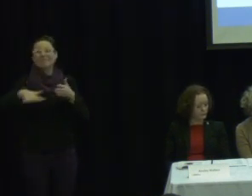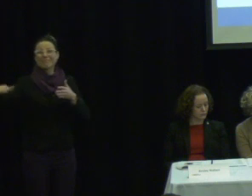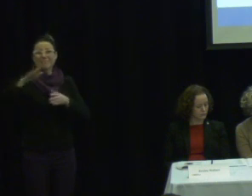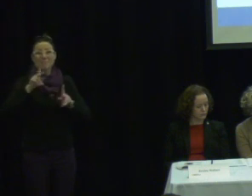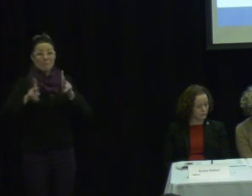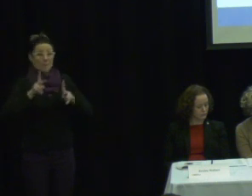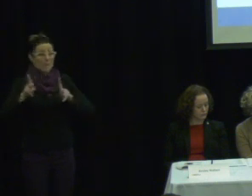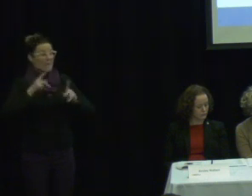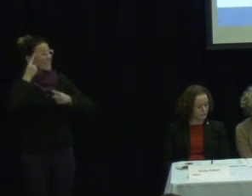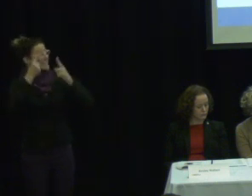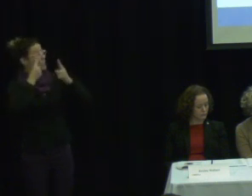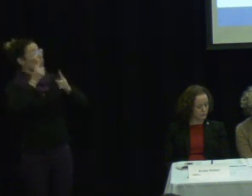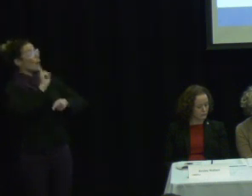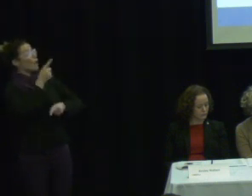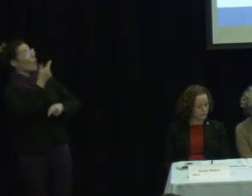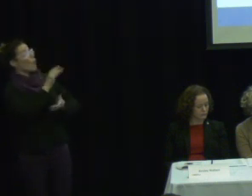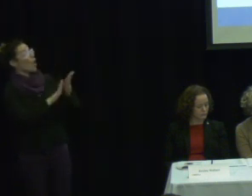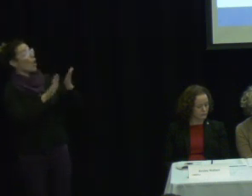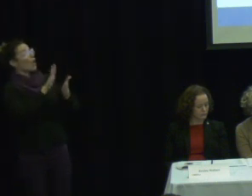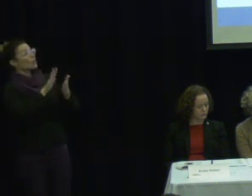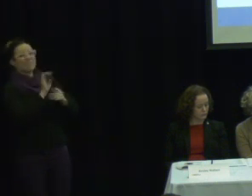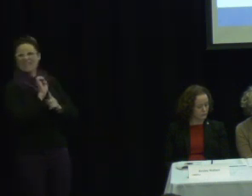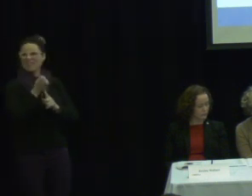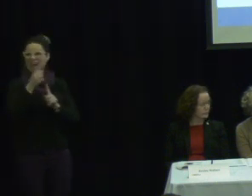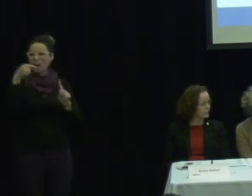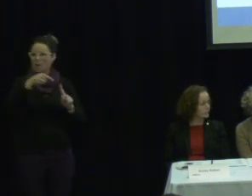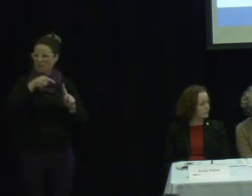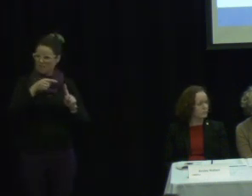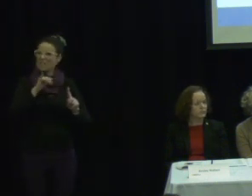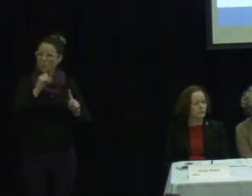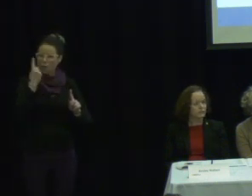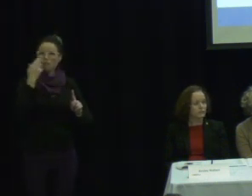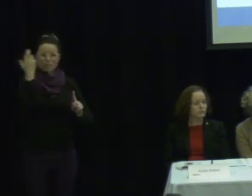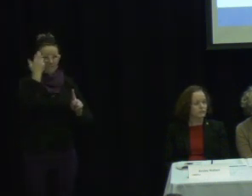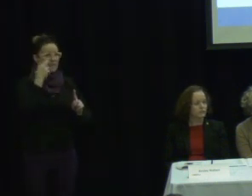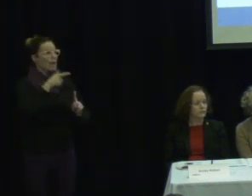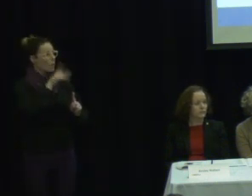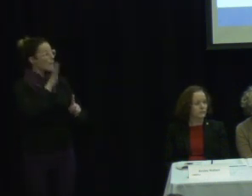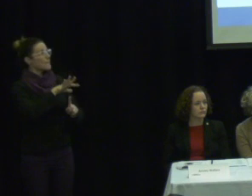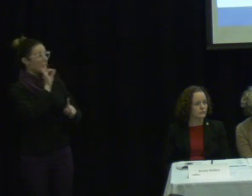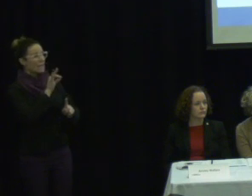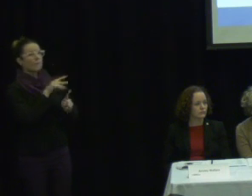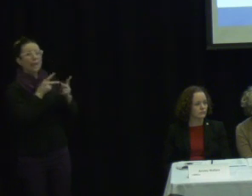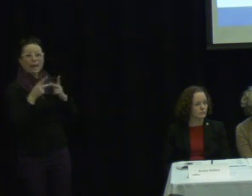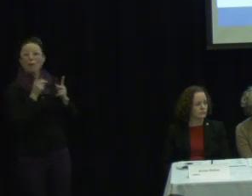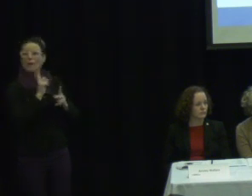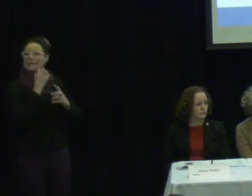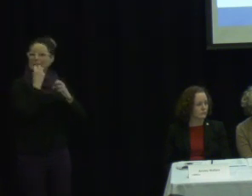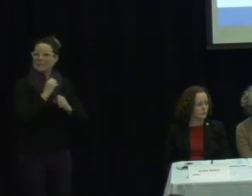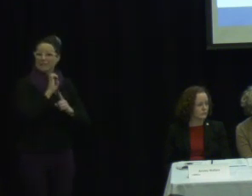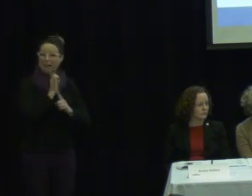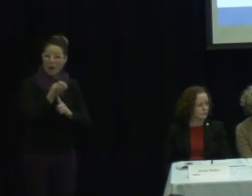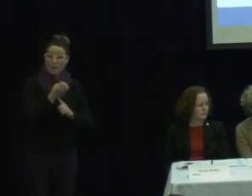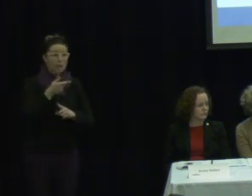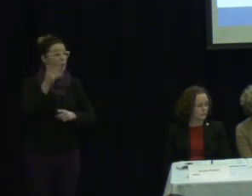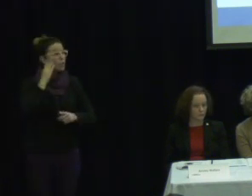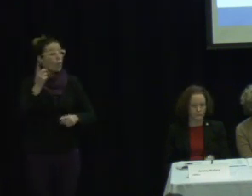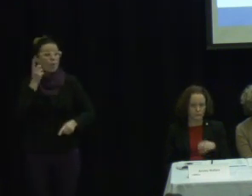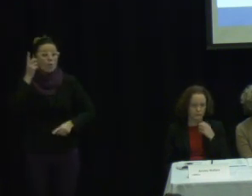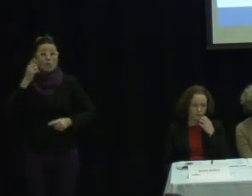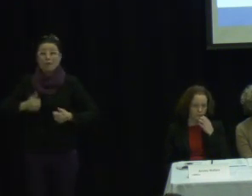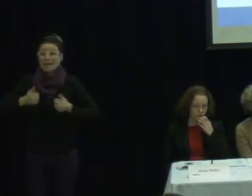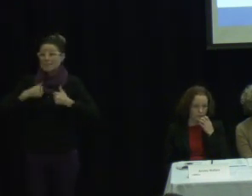consideration. That dormitory or that residence hall that I showed you, if we do it the way we have it planned now, we'll be the largest passive